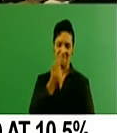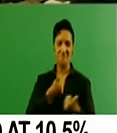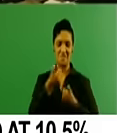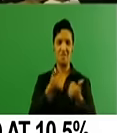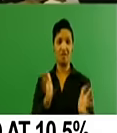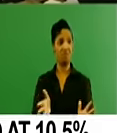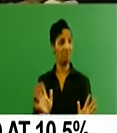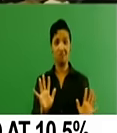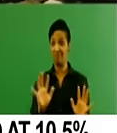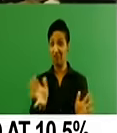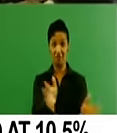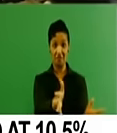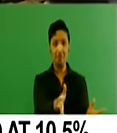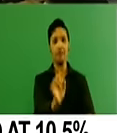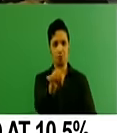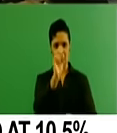Is that it?